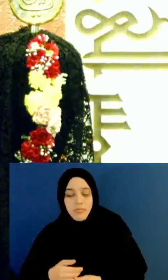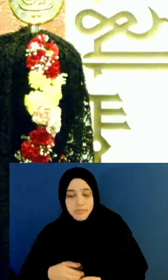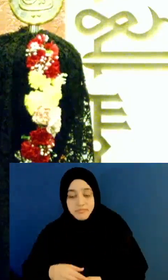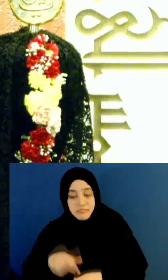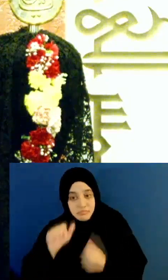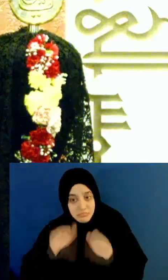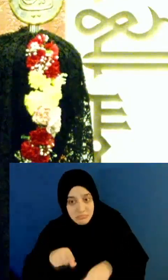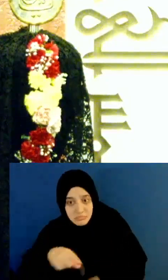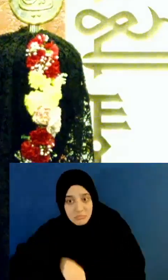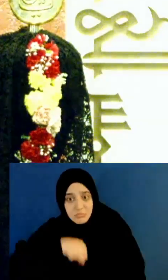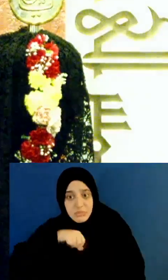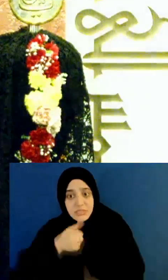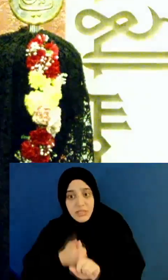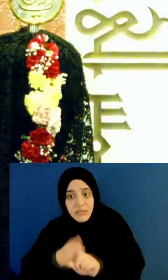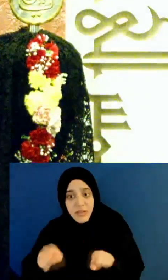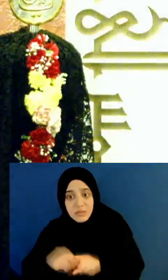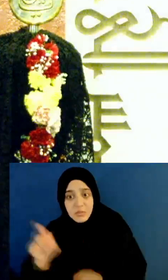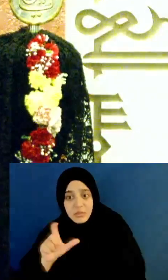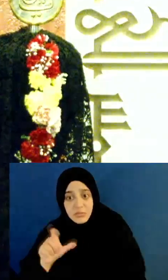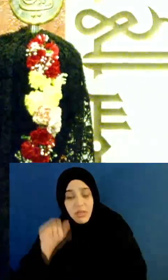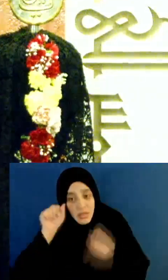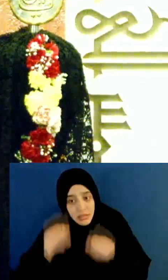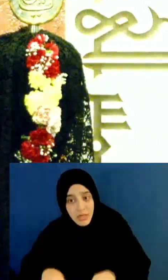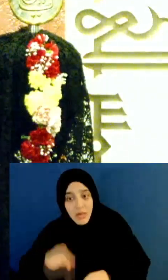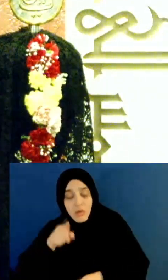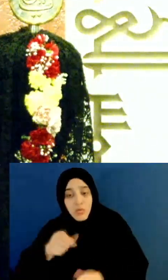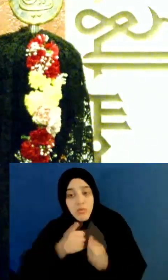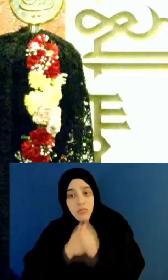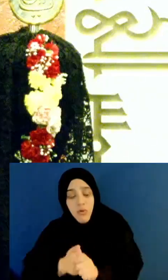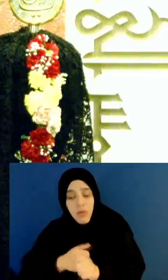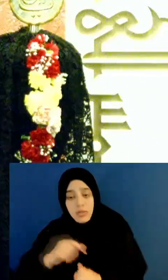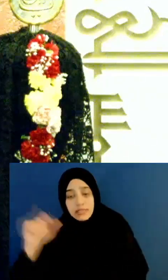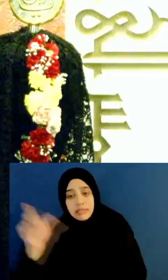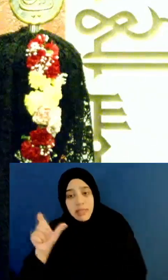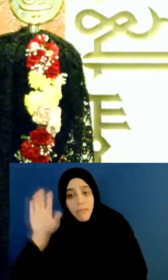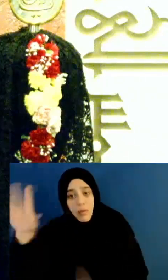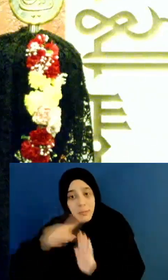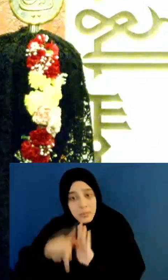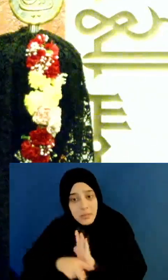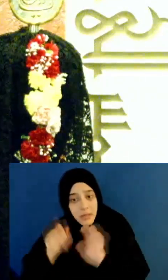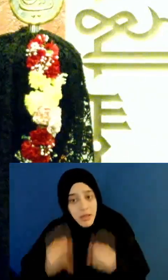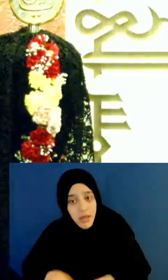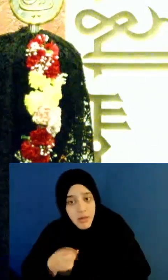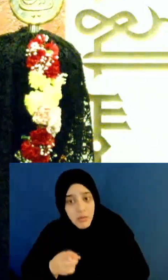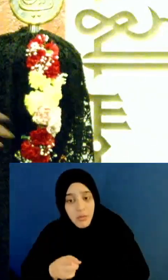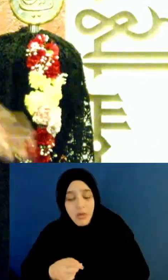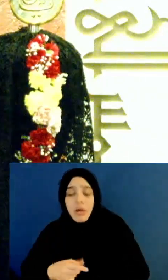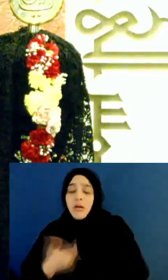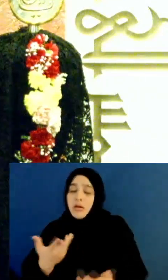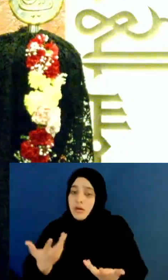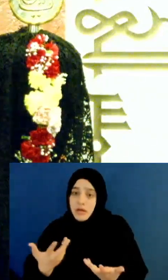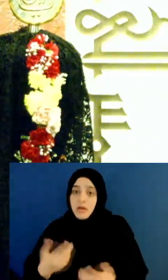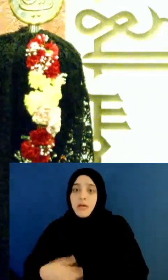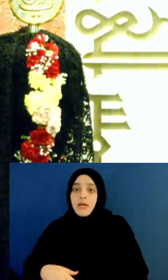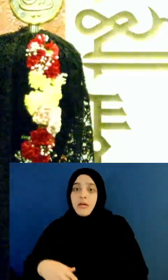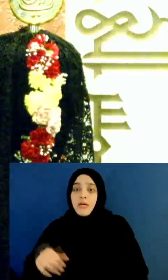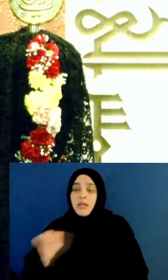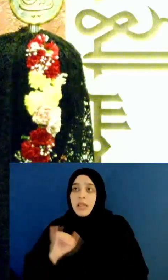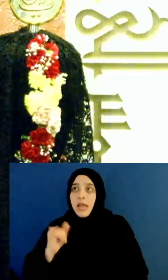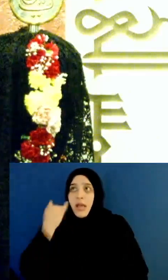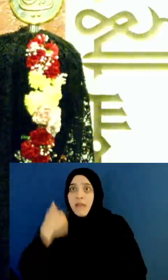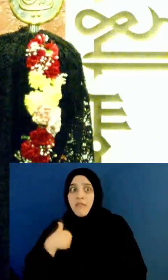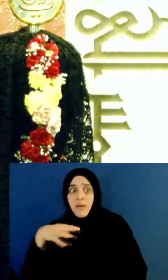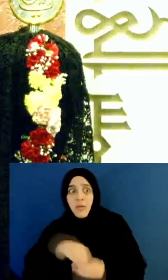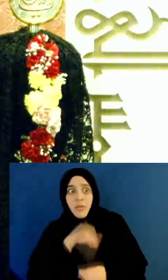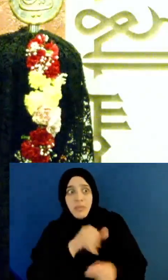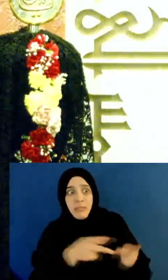and uphold Islamic principles? Or no, there are areas or places when I'm there, I should not do that. So we go through that